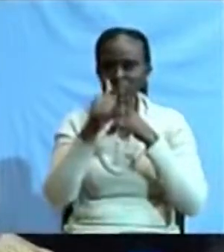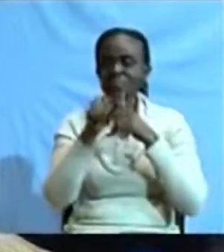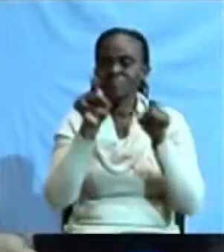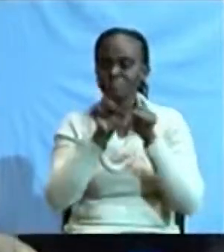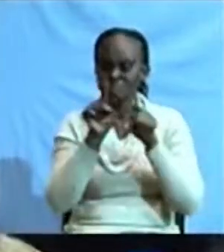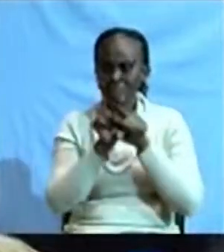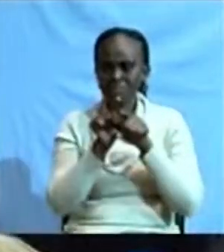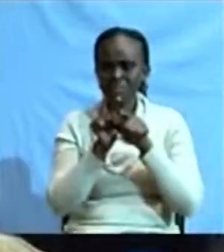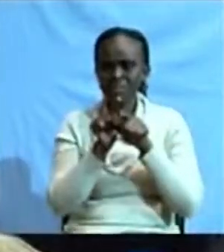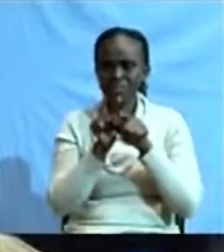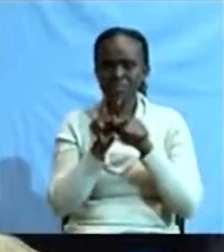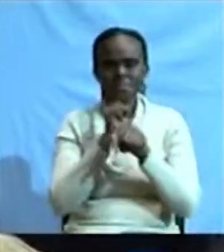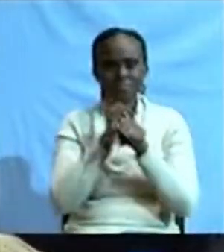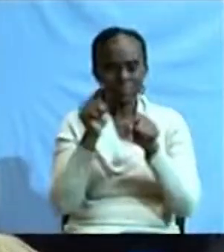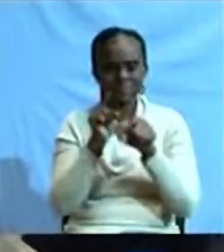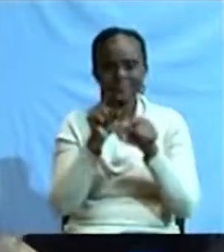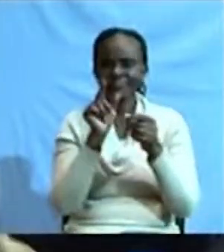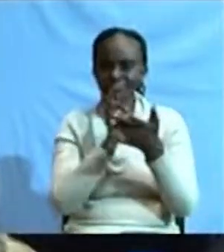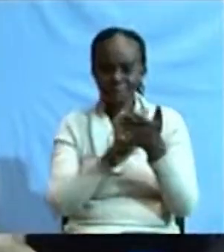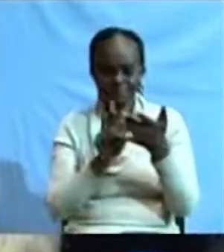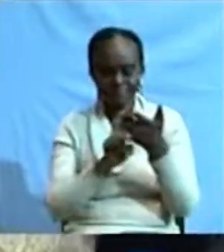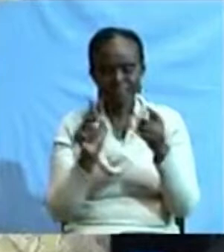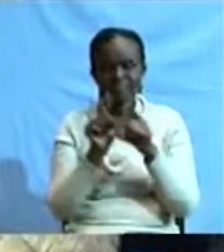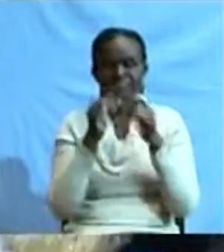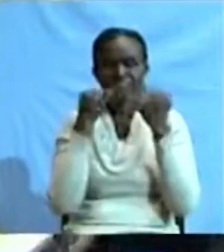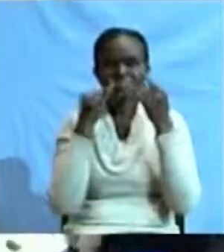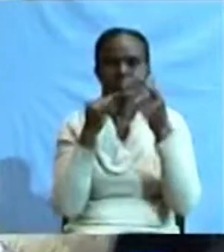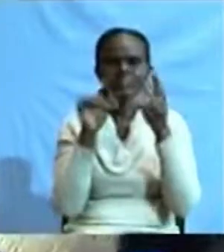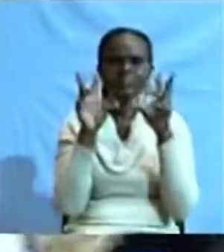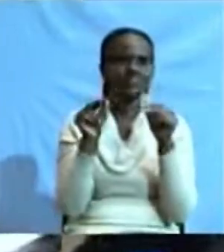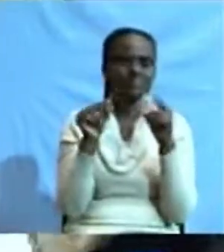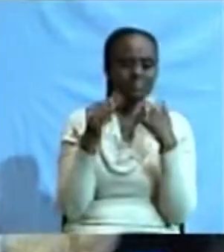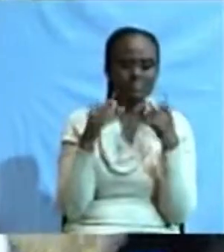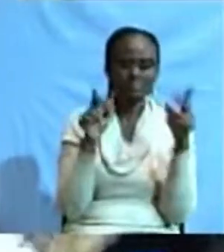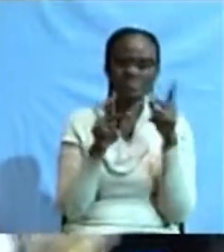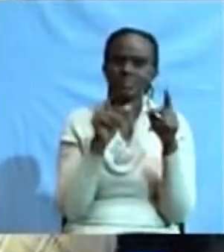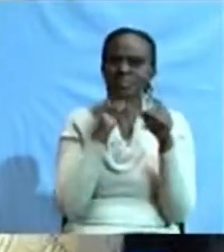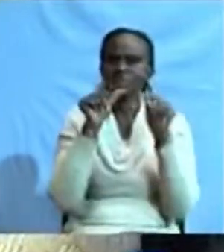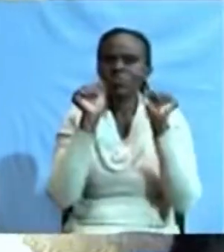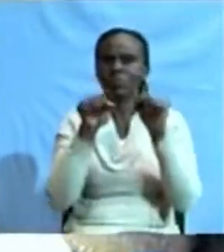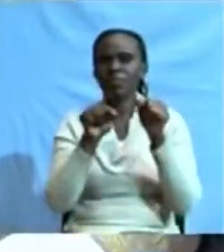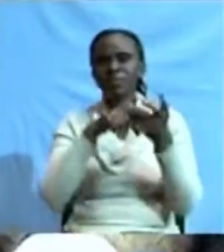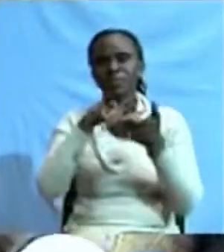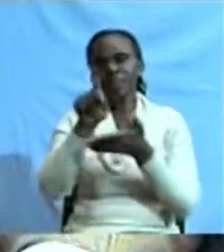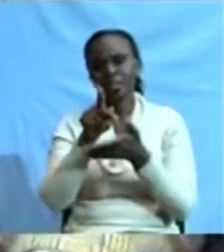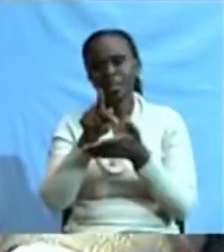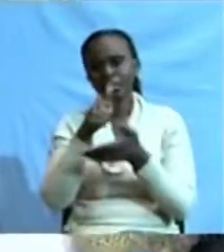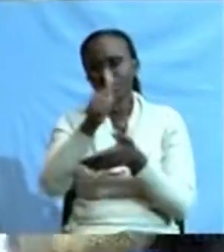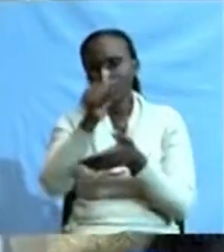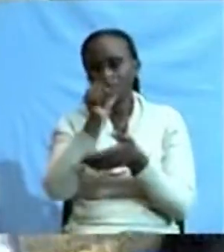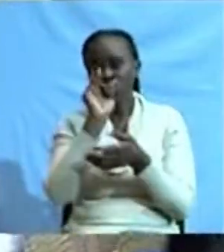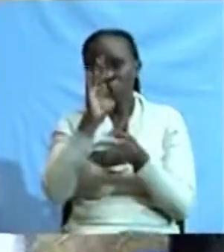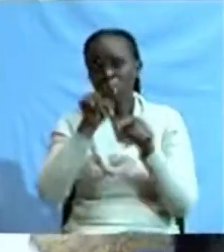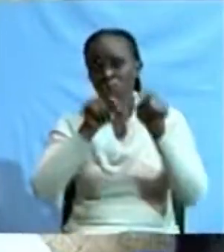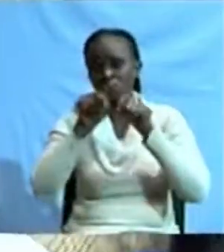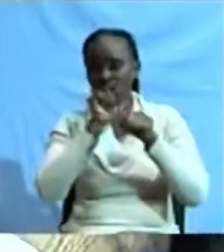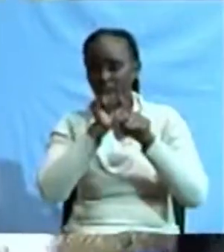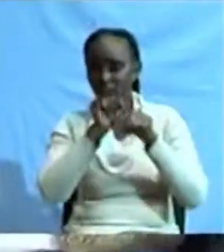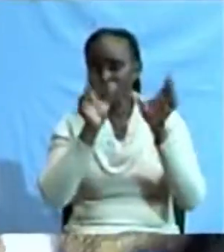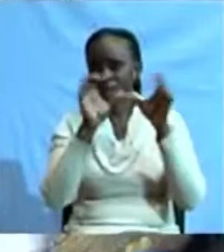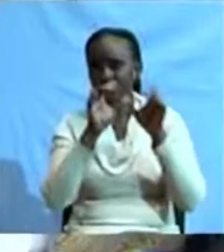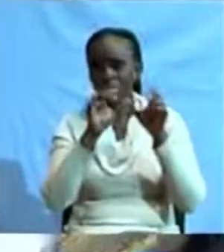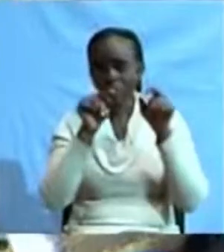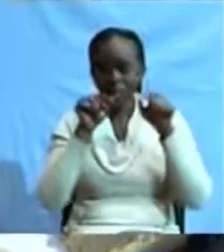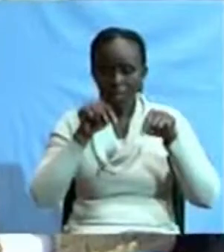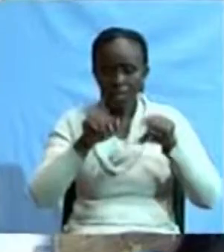regulation. And you just quote, and this is the action, it tells you. No, the people are not able to pay. Are you going to run that council? In